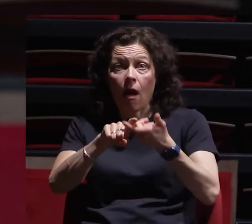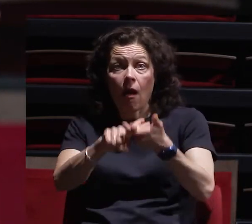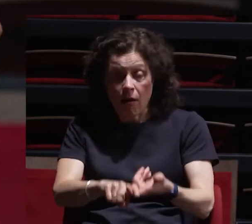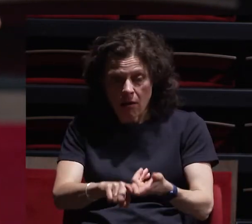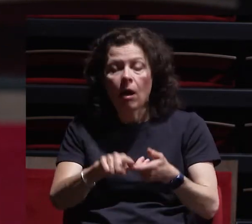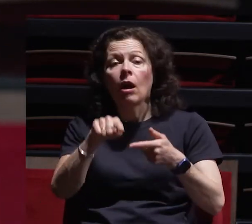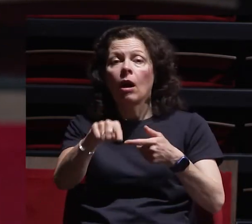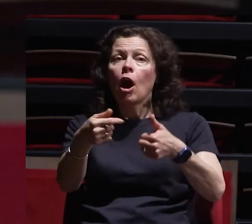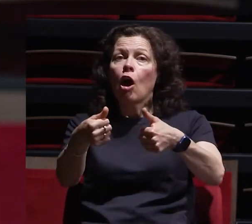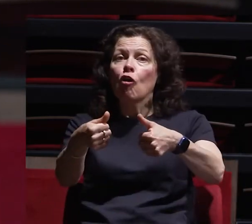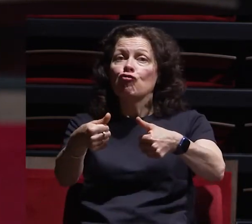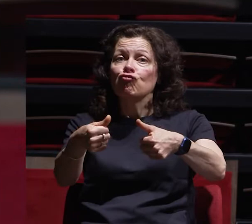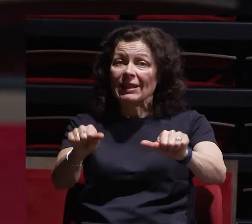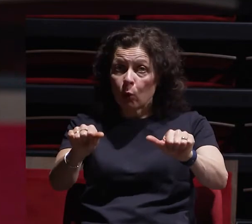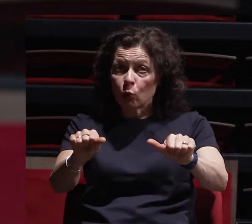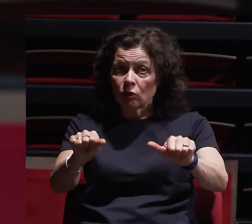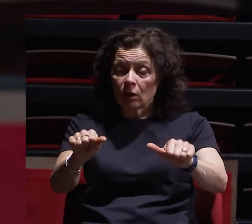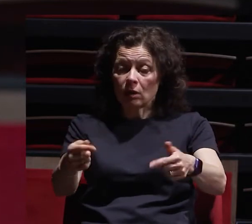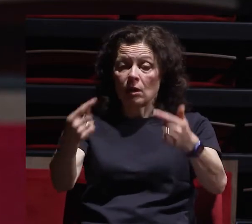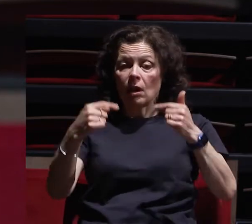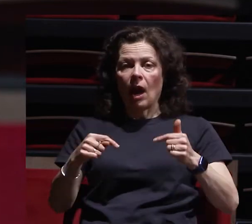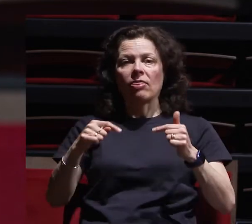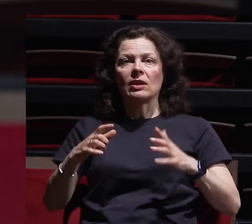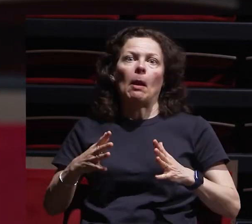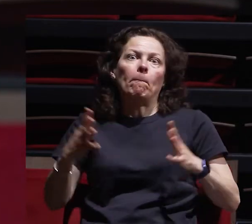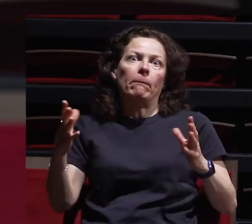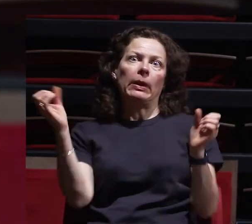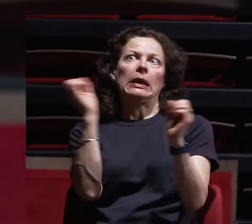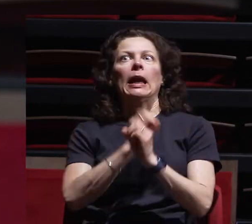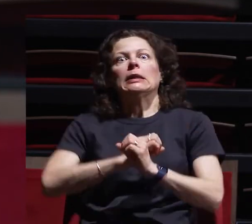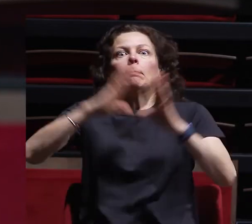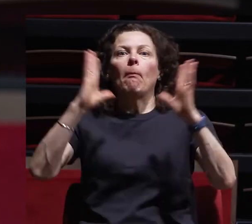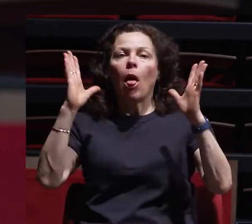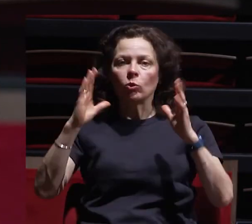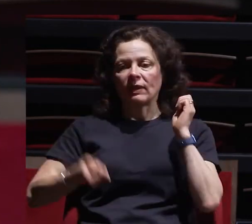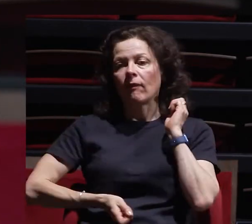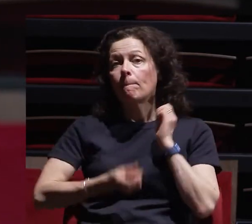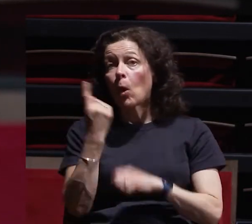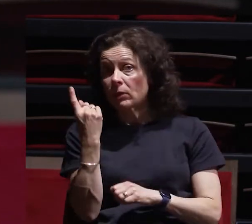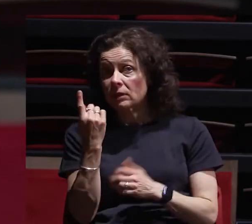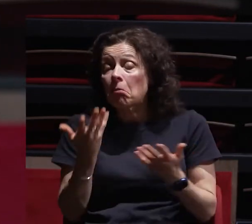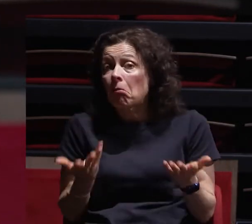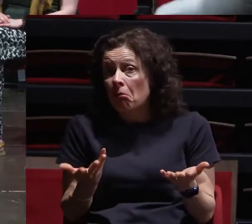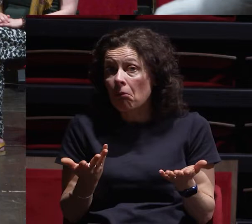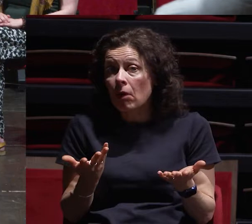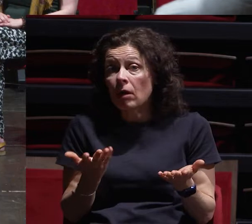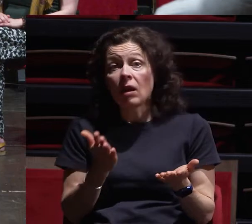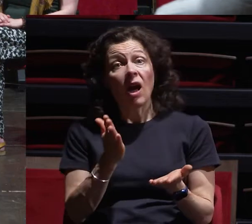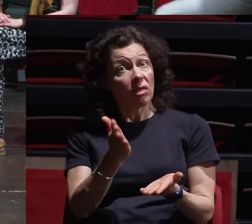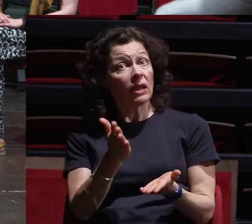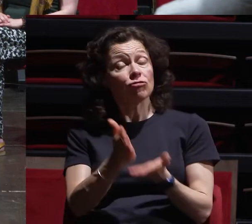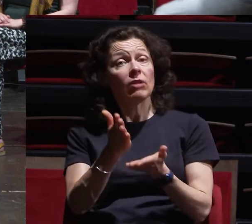there are 2 anchors there. There's a resolution and there's a big something explosive